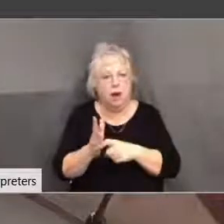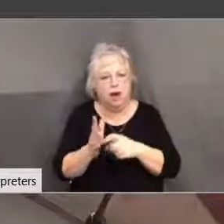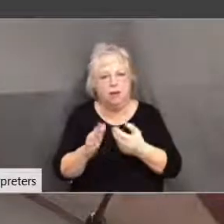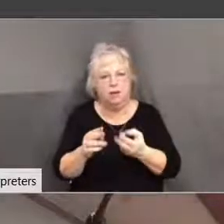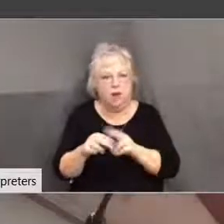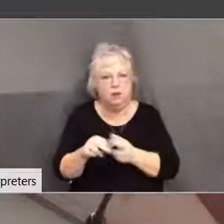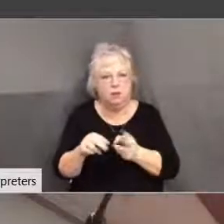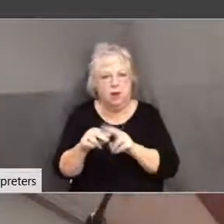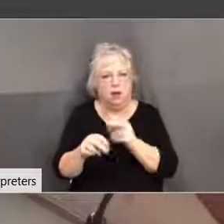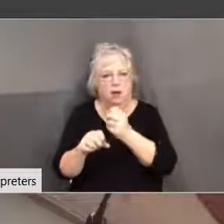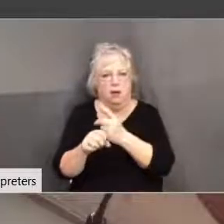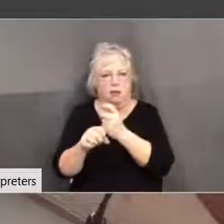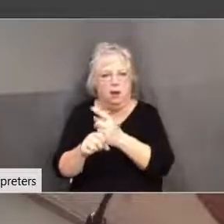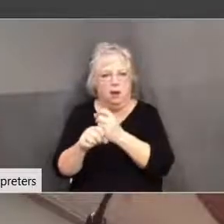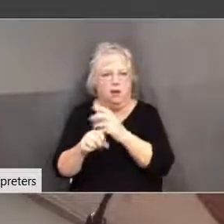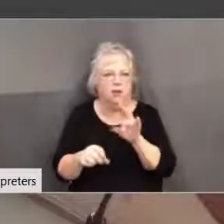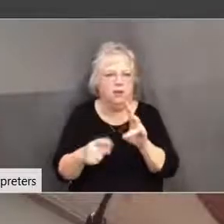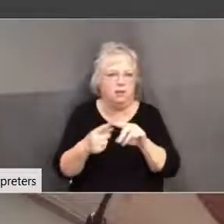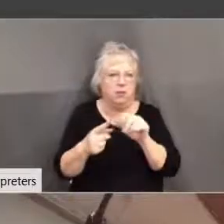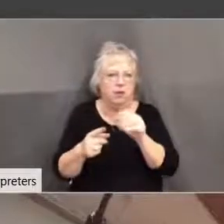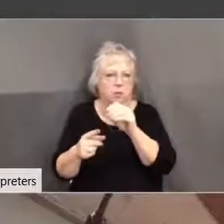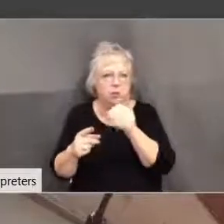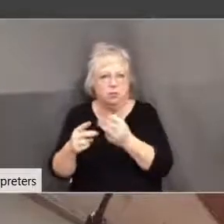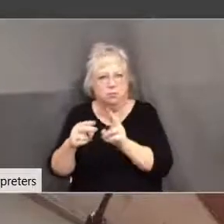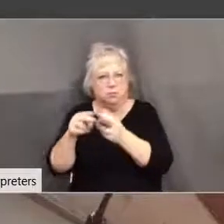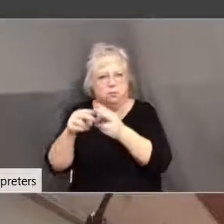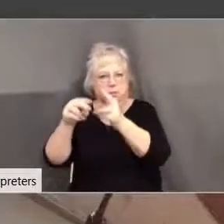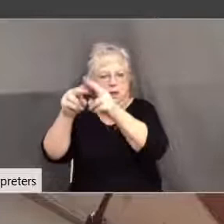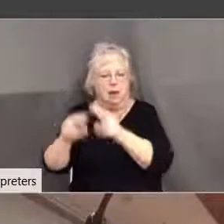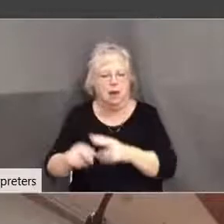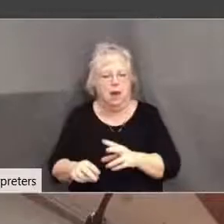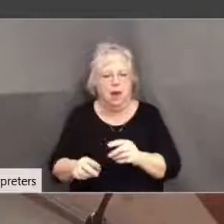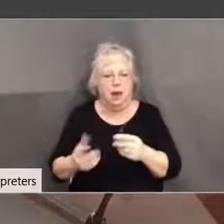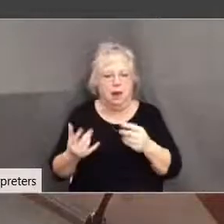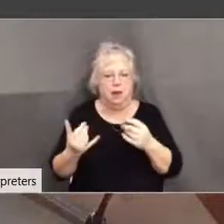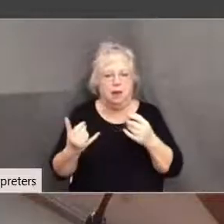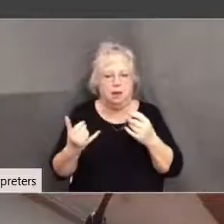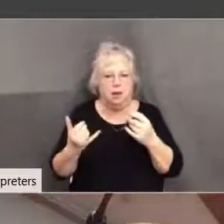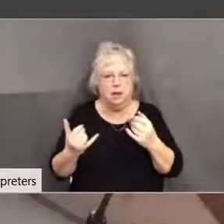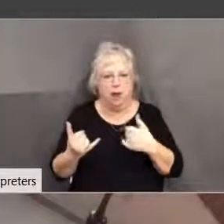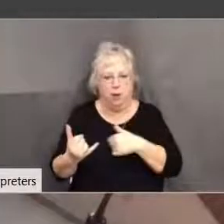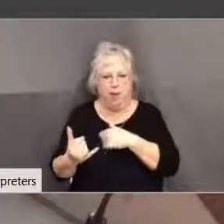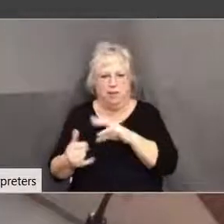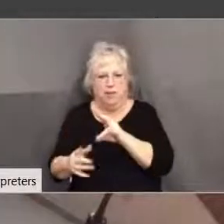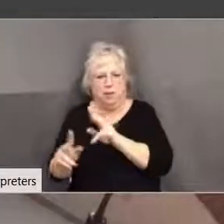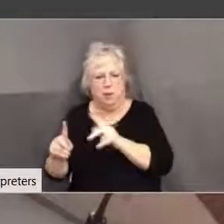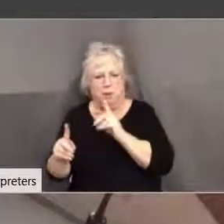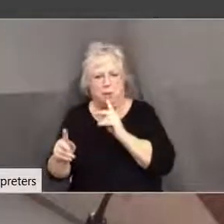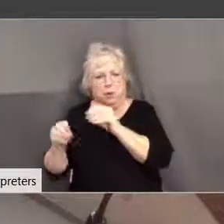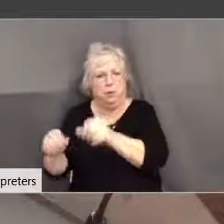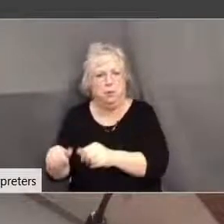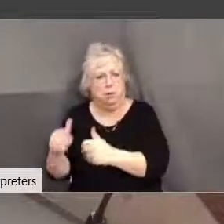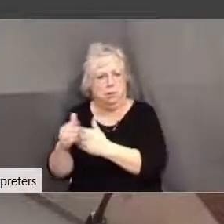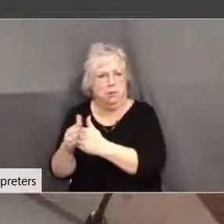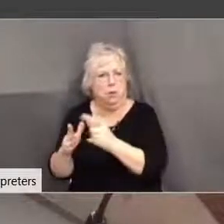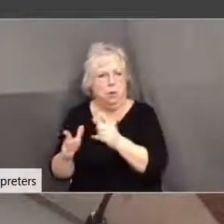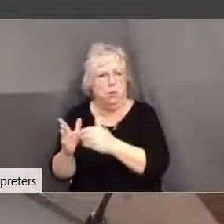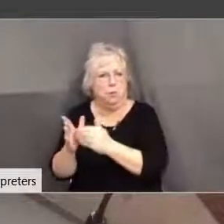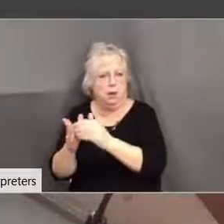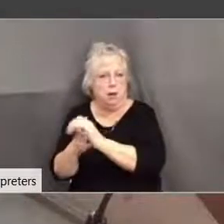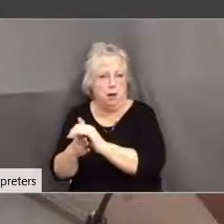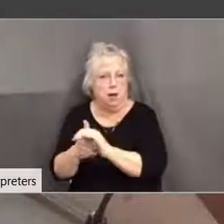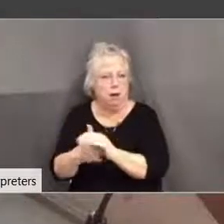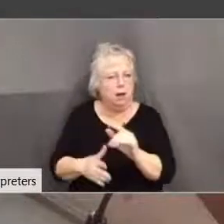were before, and we have 7 people who spend $1 million. And I would bet if you went back and look at them, they're not the healthiest 7 people in our